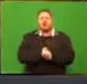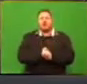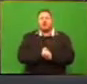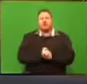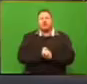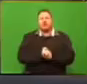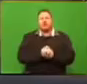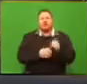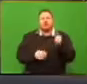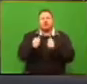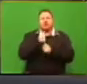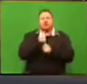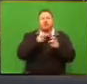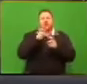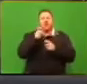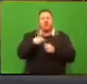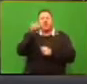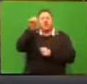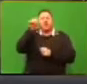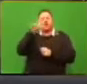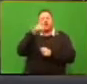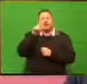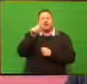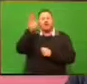of the DA, what's your point of order?